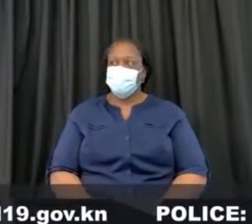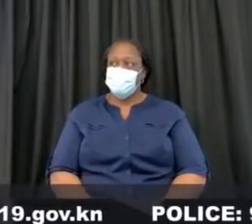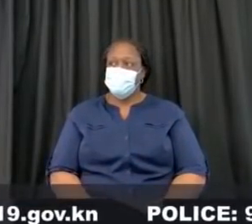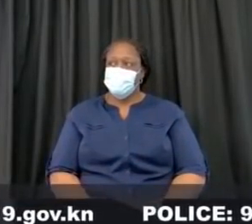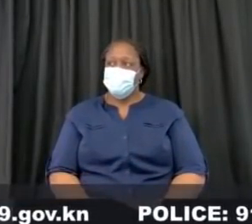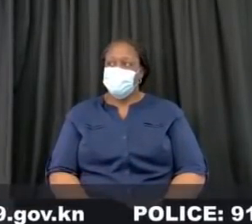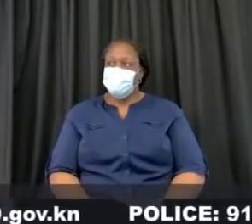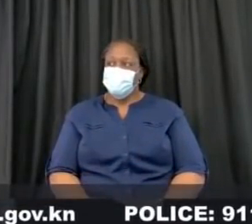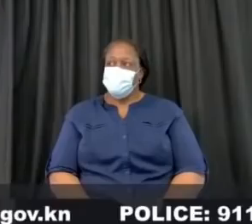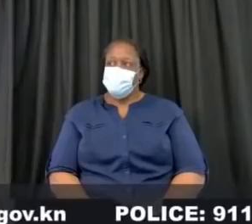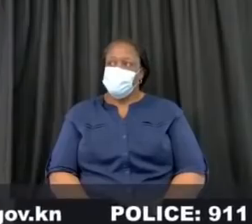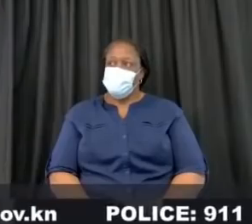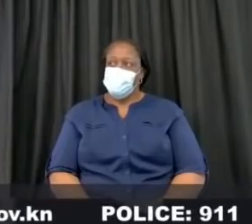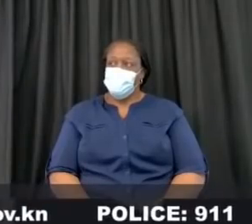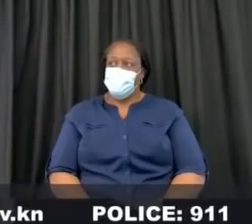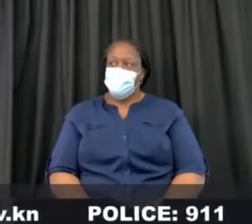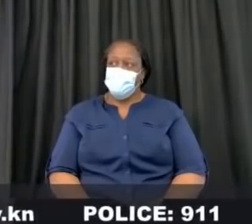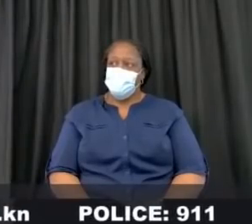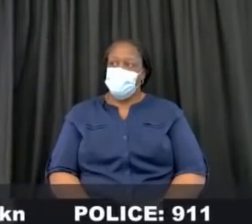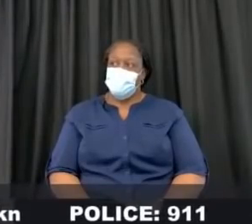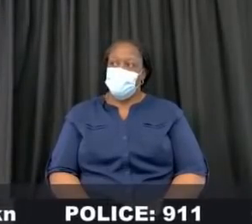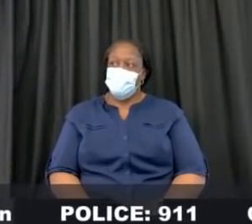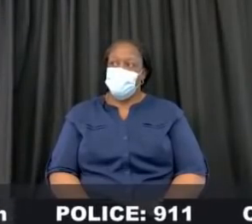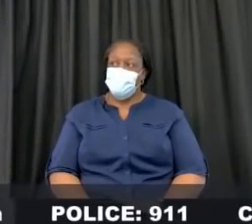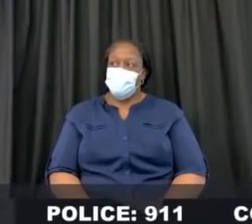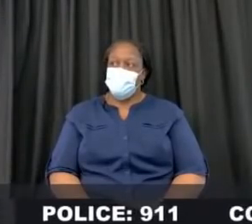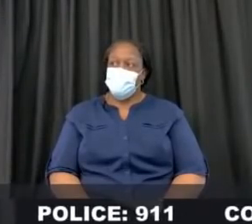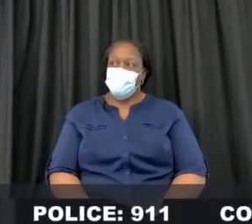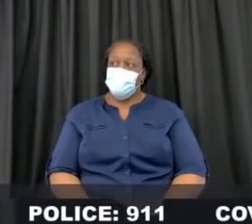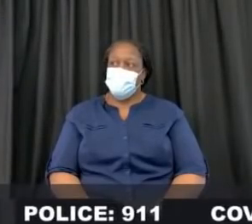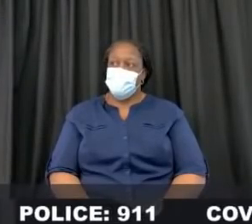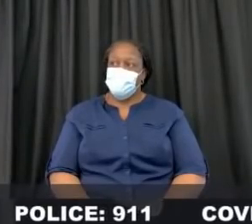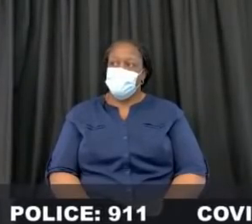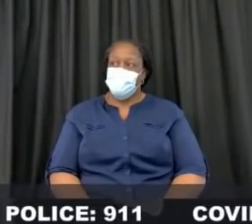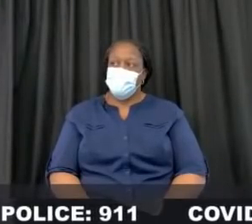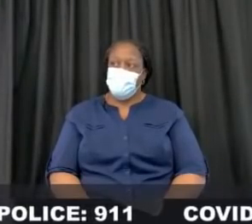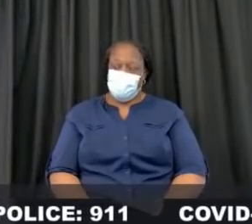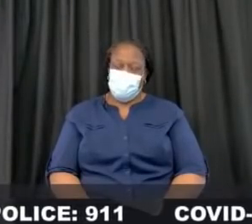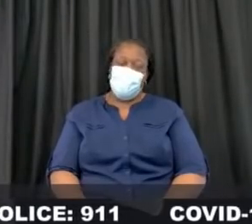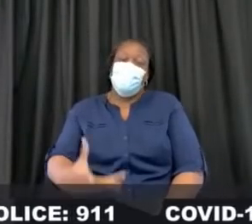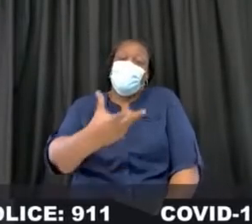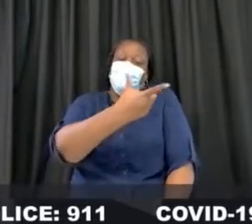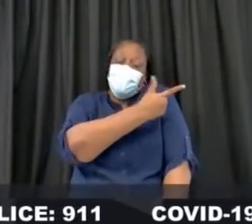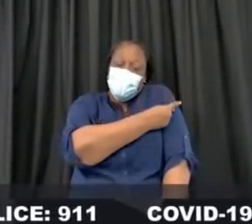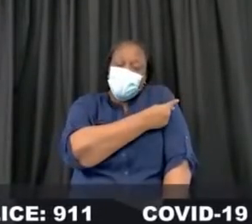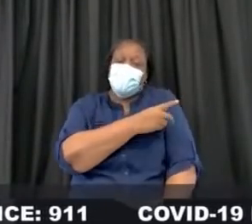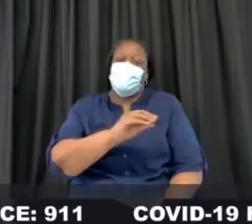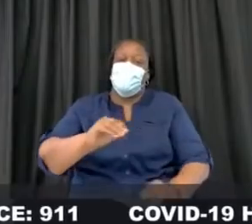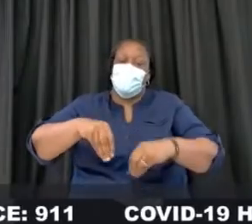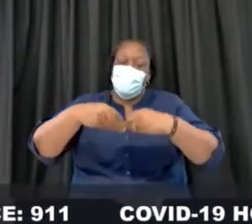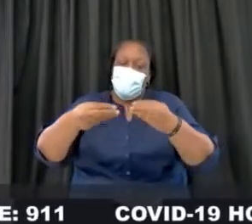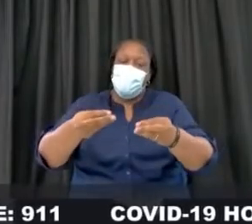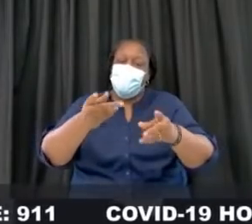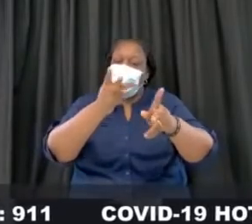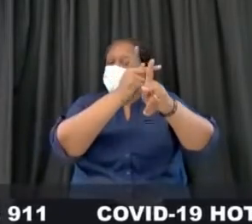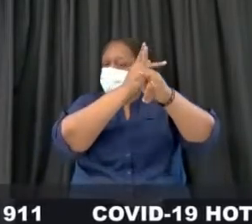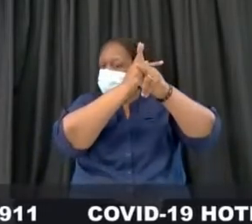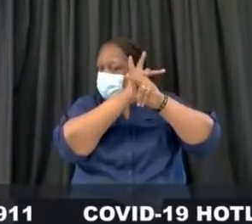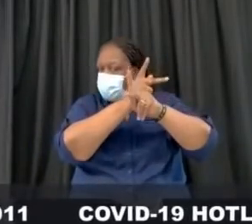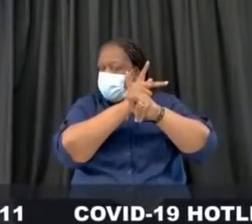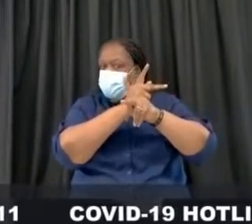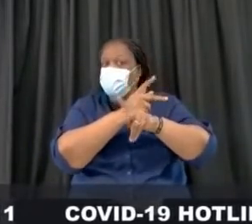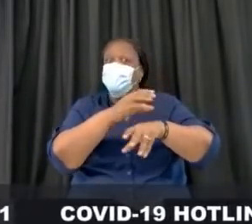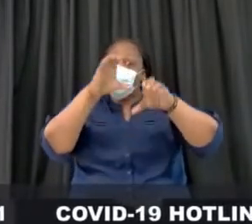Now, we need to understand that the vaccine gives you some protection. However, even if you're vaccinated, you may